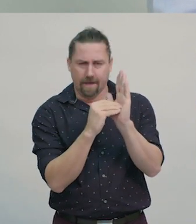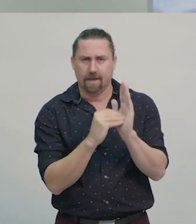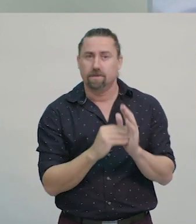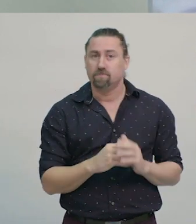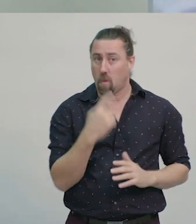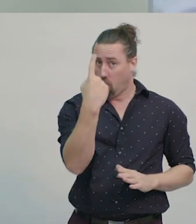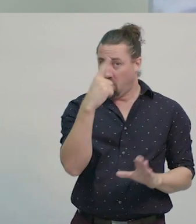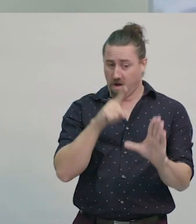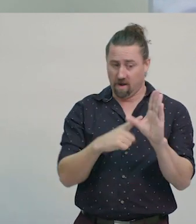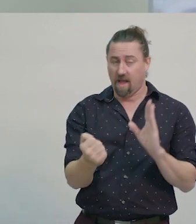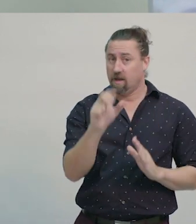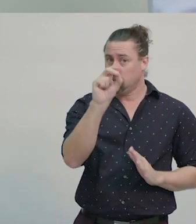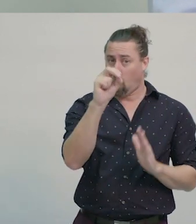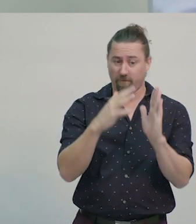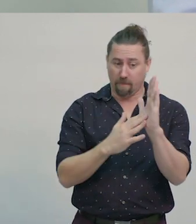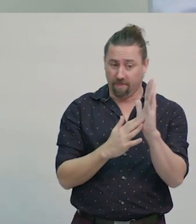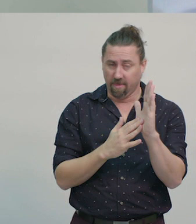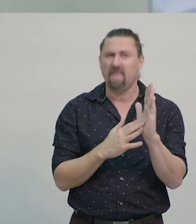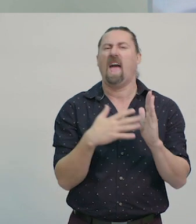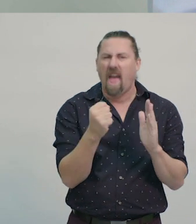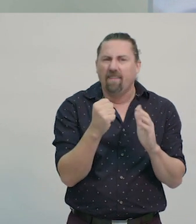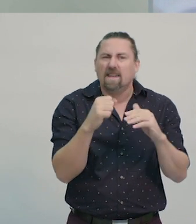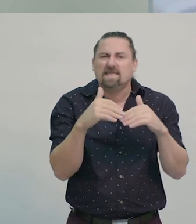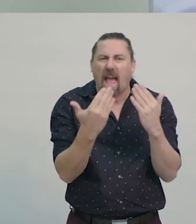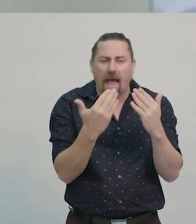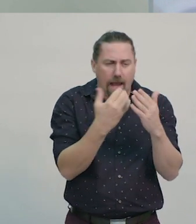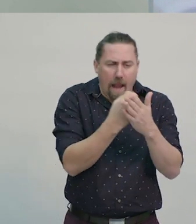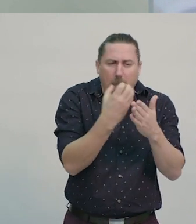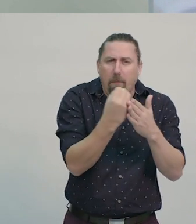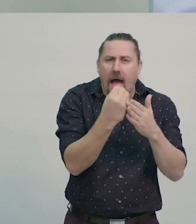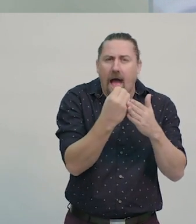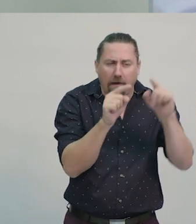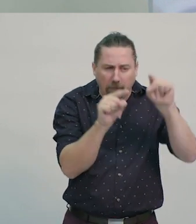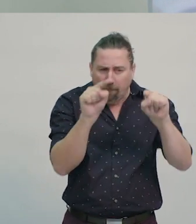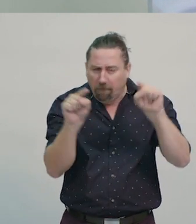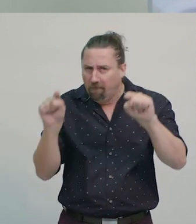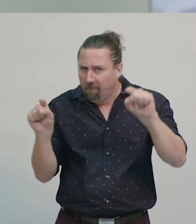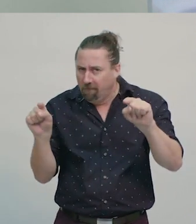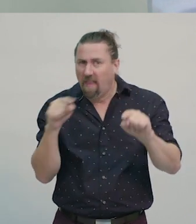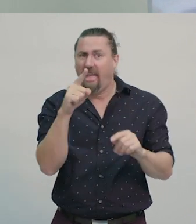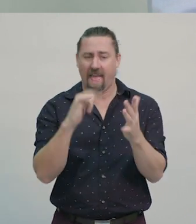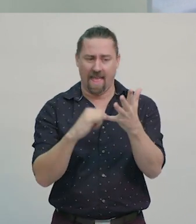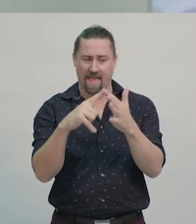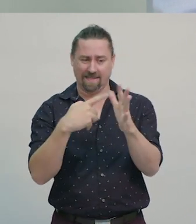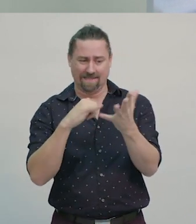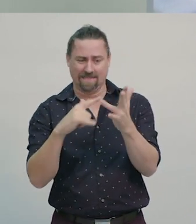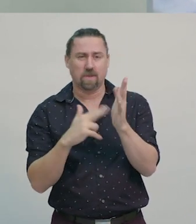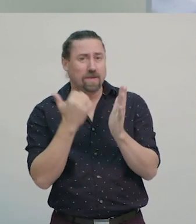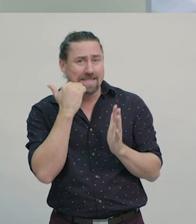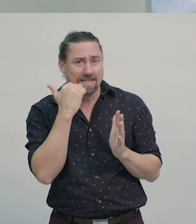in a year and that these months can have different numbers of days. We've also learned about the seasons that occur during